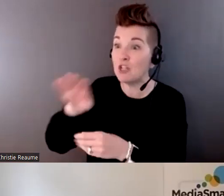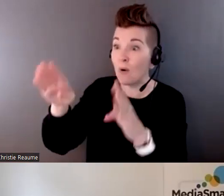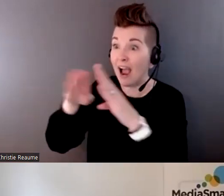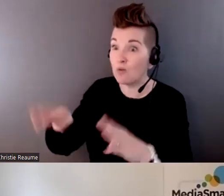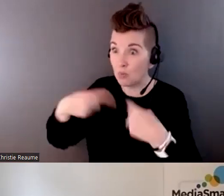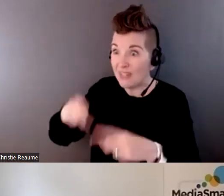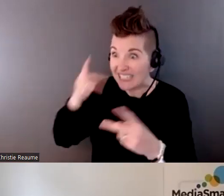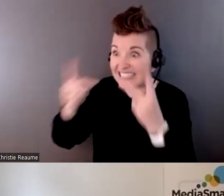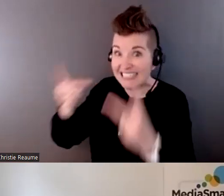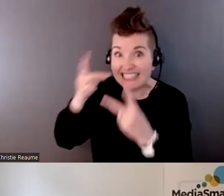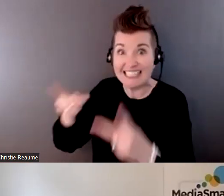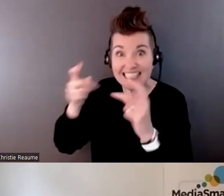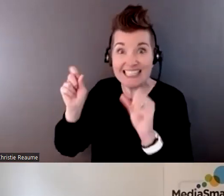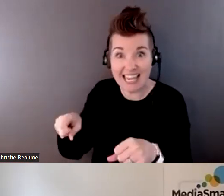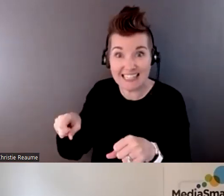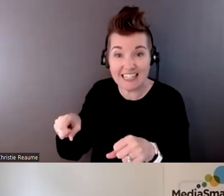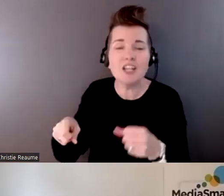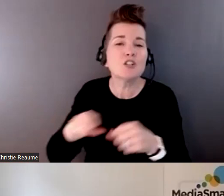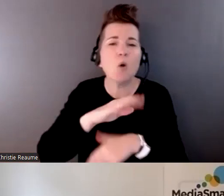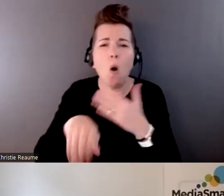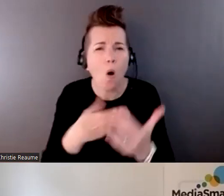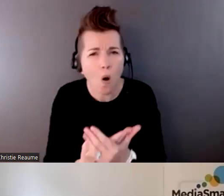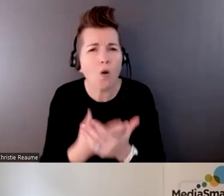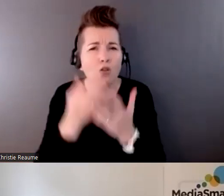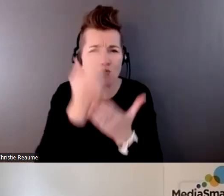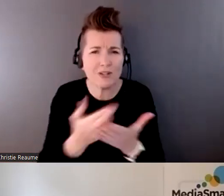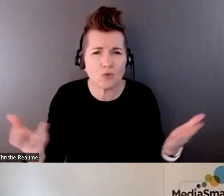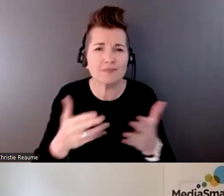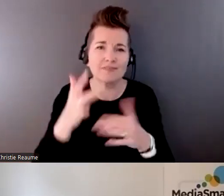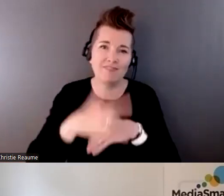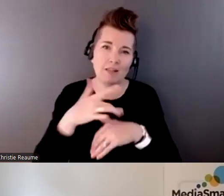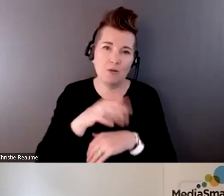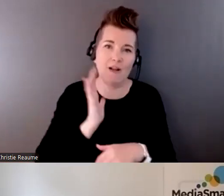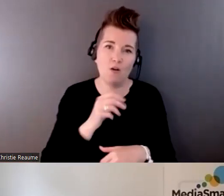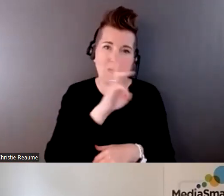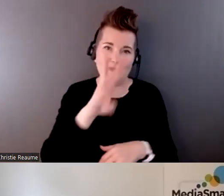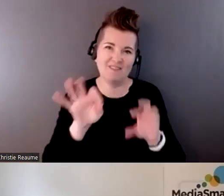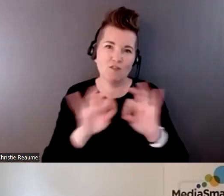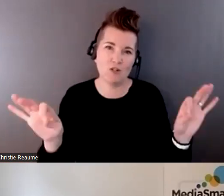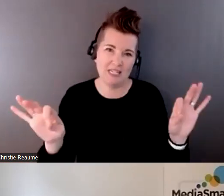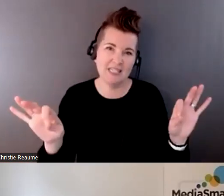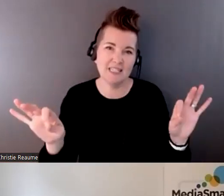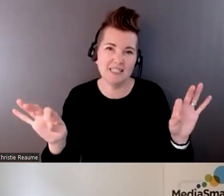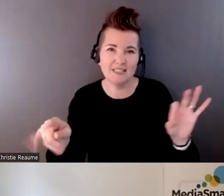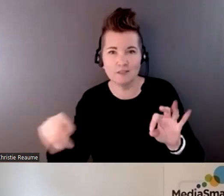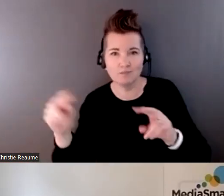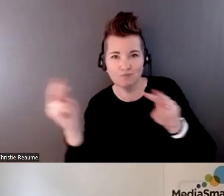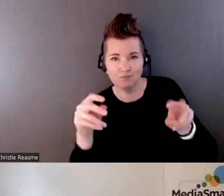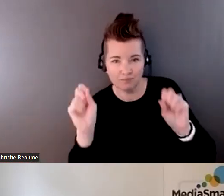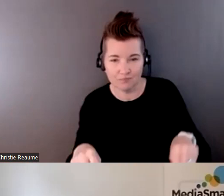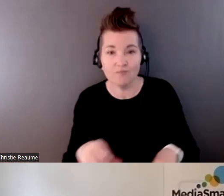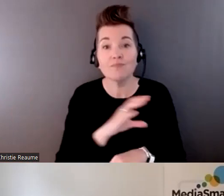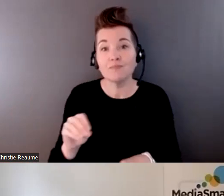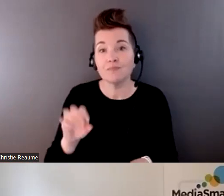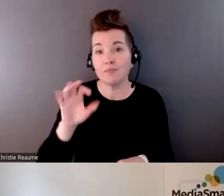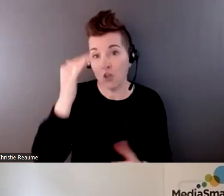connect all of our resources are available on the site for free and our current project is knowledge web which ties in with some of the work from